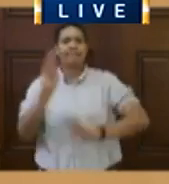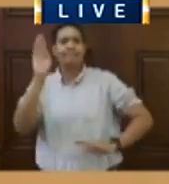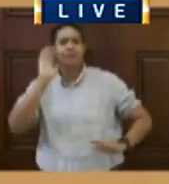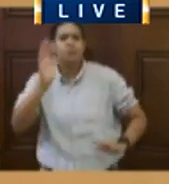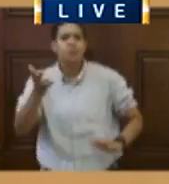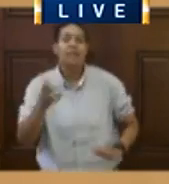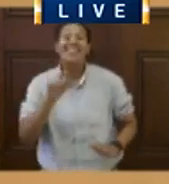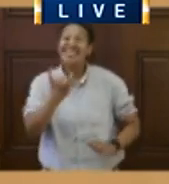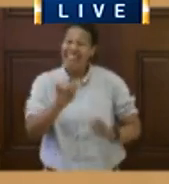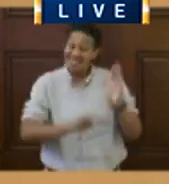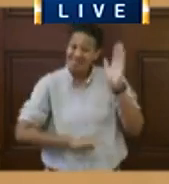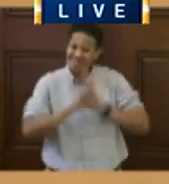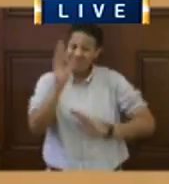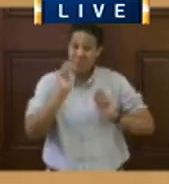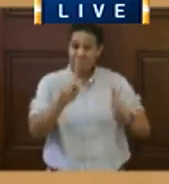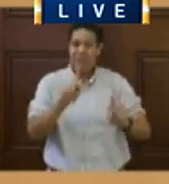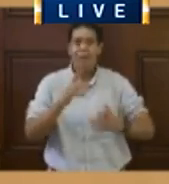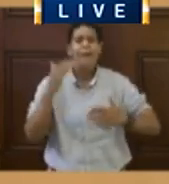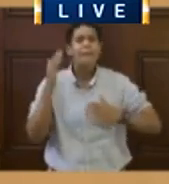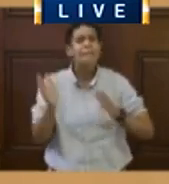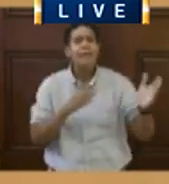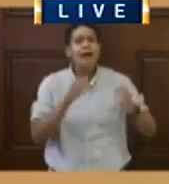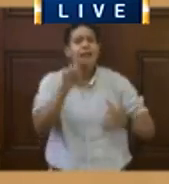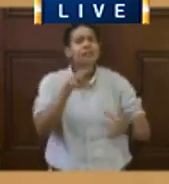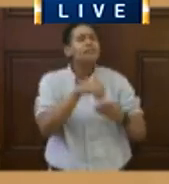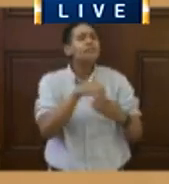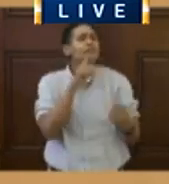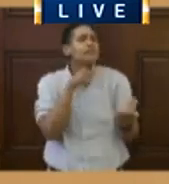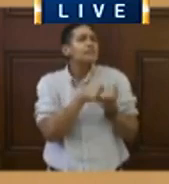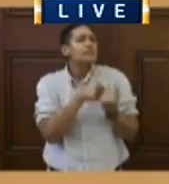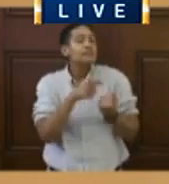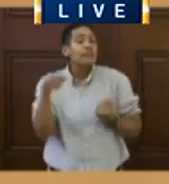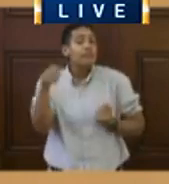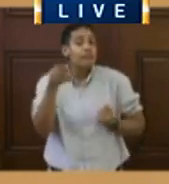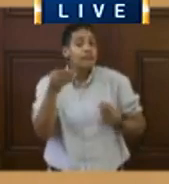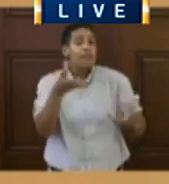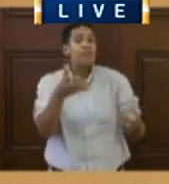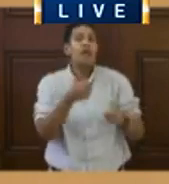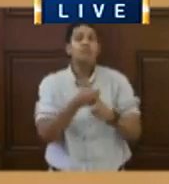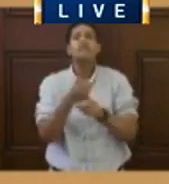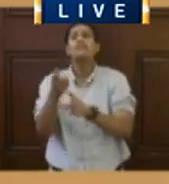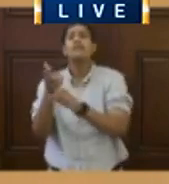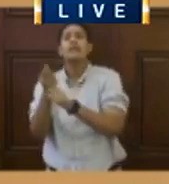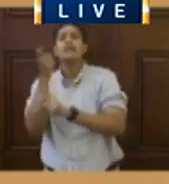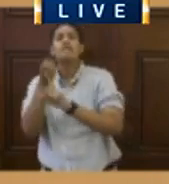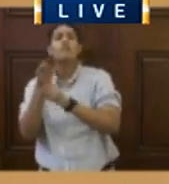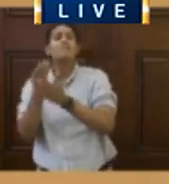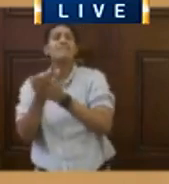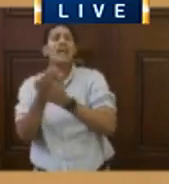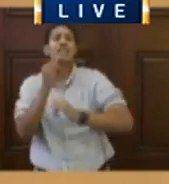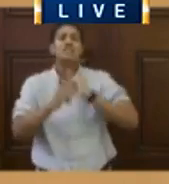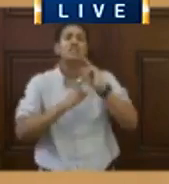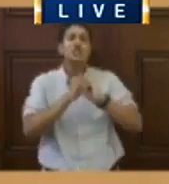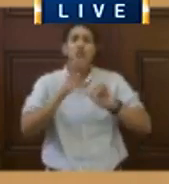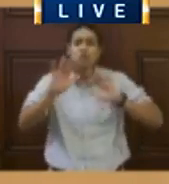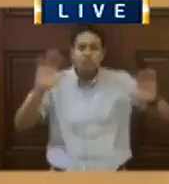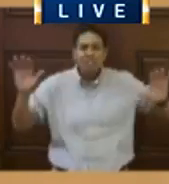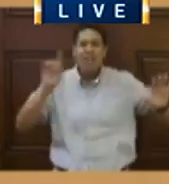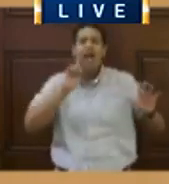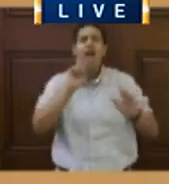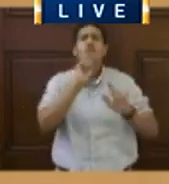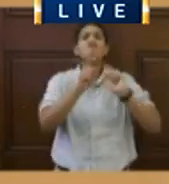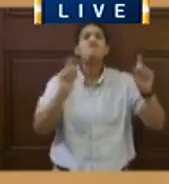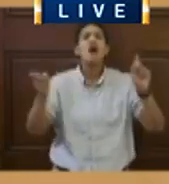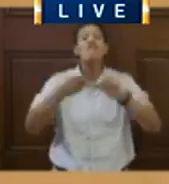include support that either they are providing, that they're getting from their financial institution, and that a grant from the